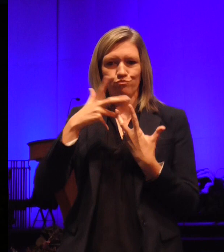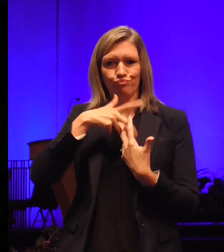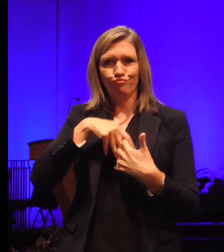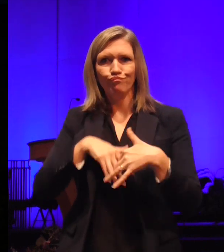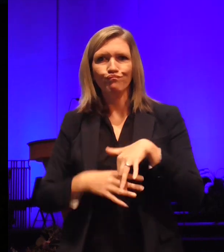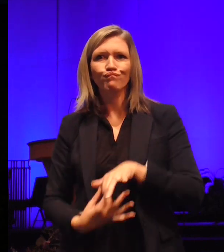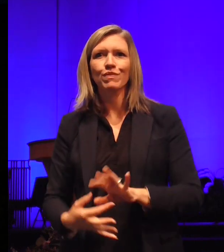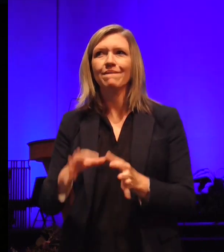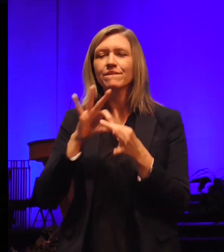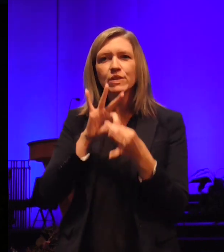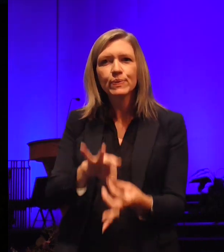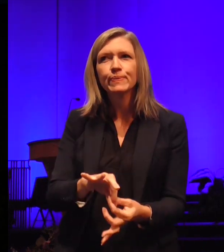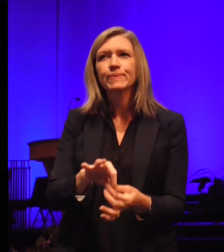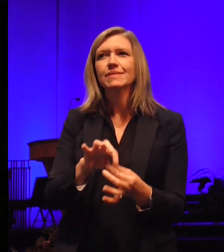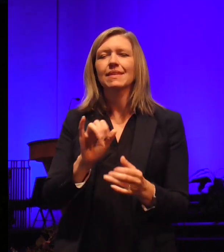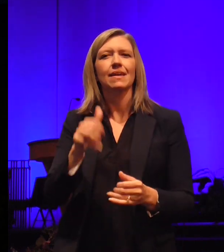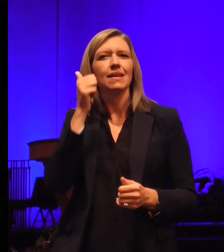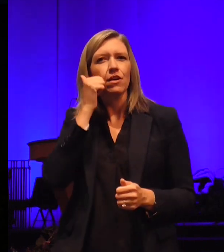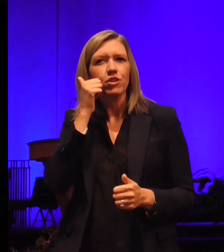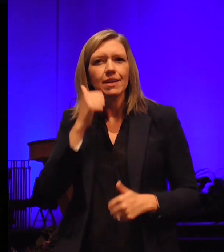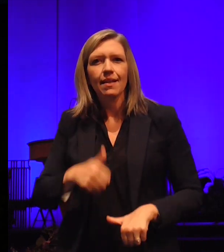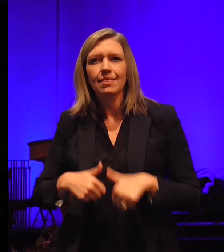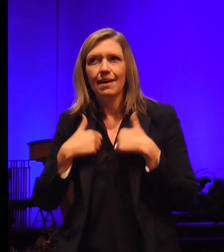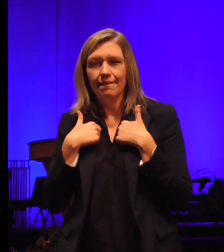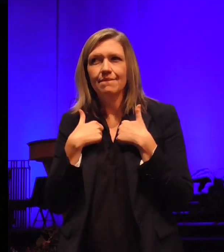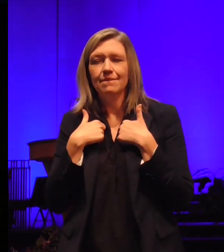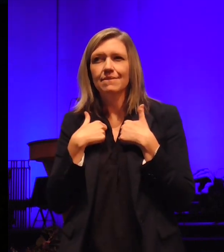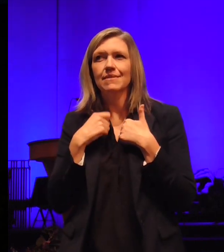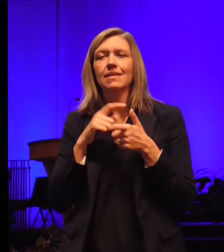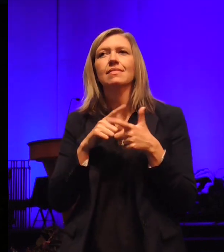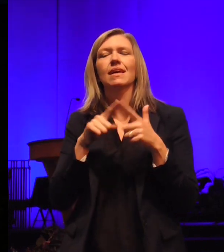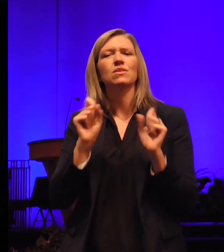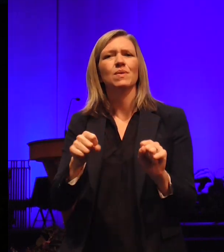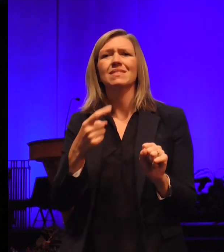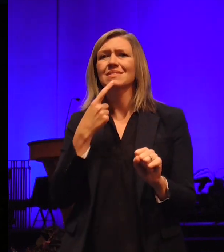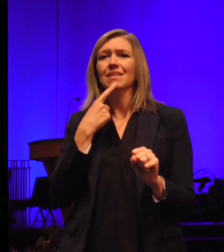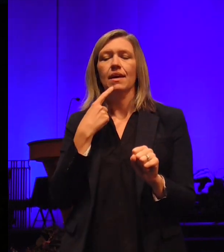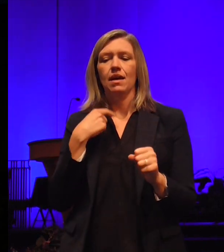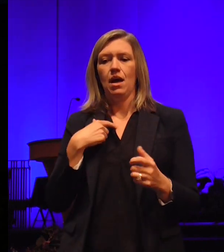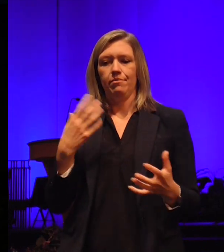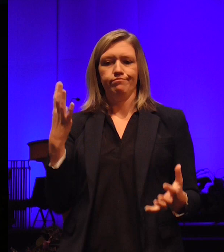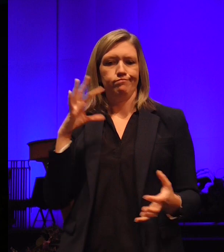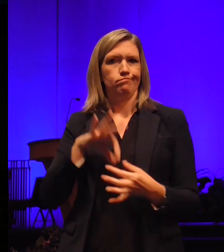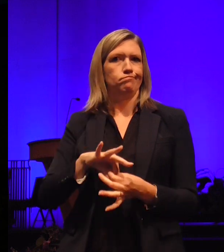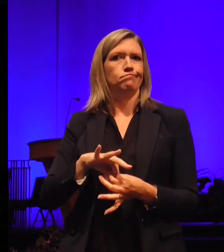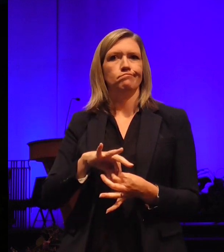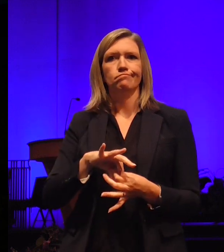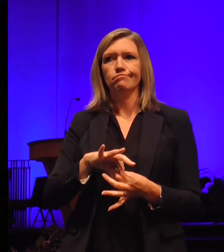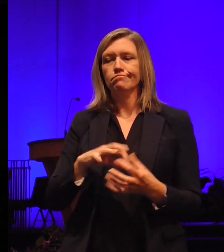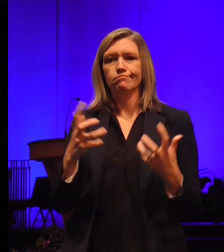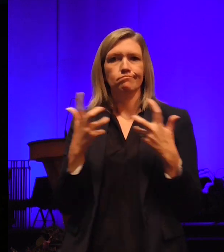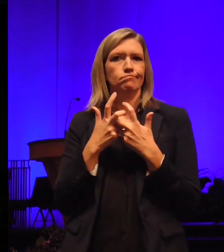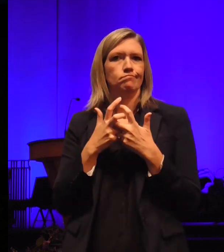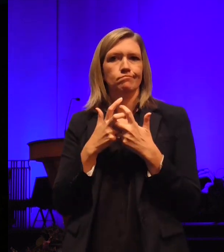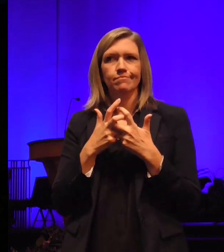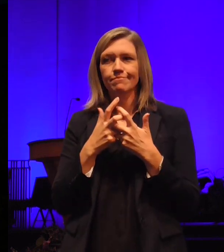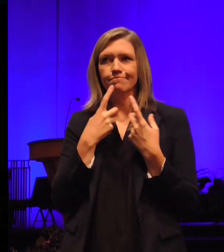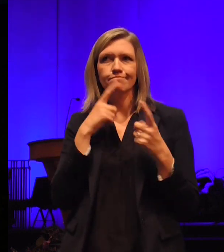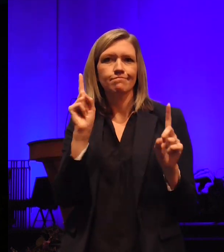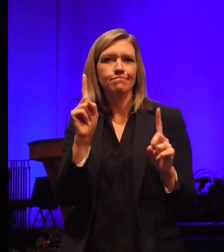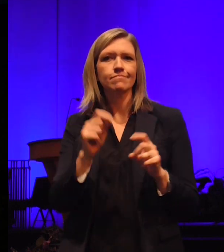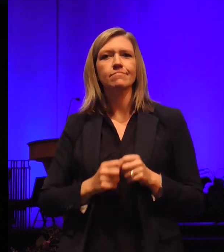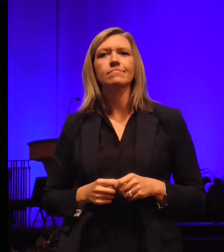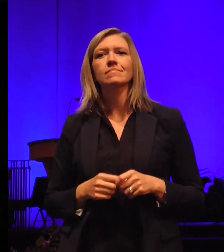into that everyday life we're living until we can say they are one and the same. So moving into prayer this morning,